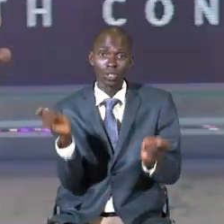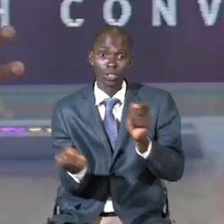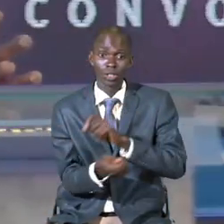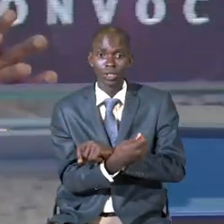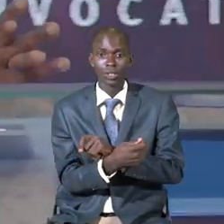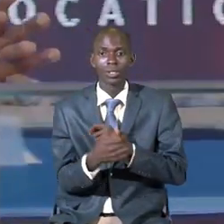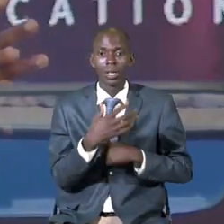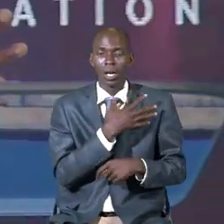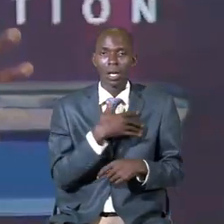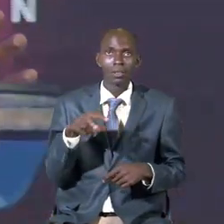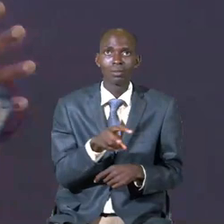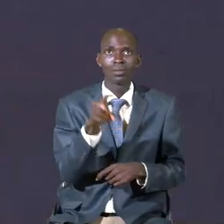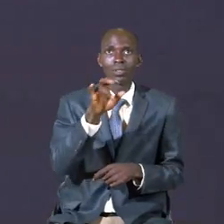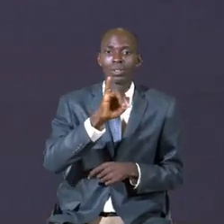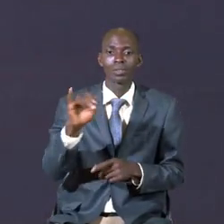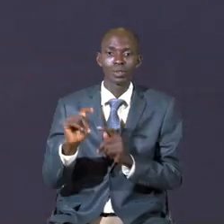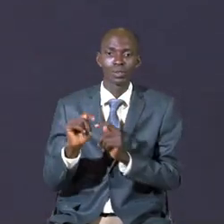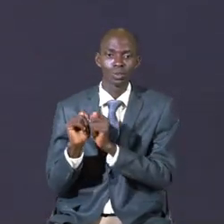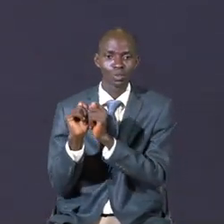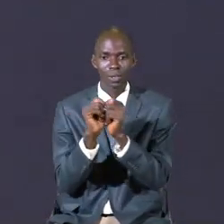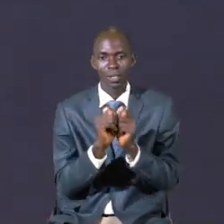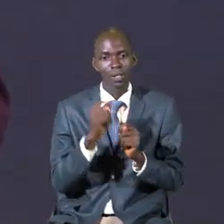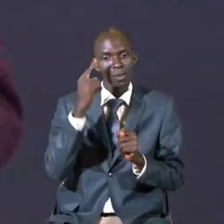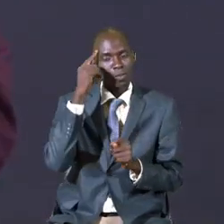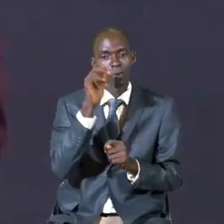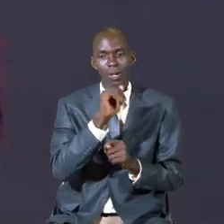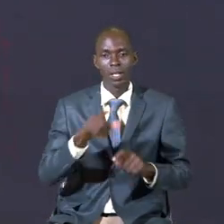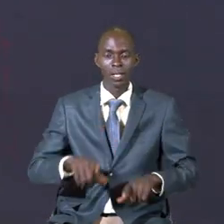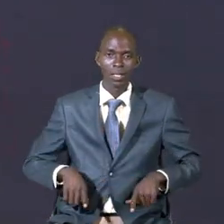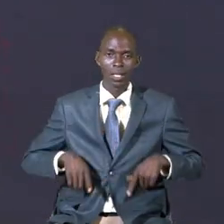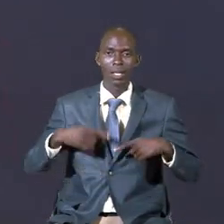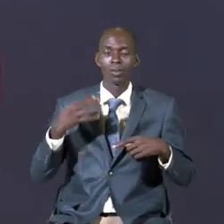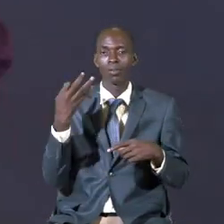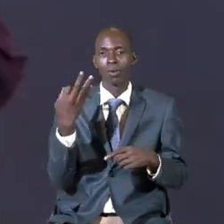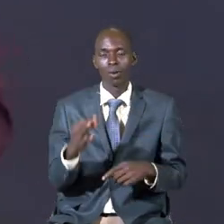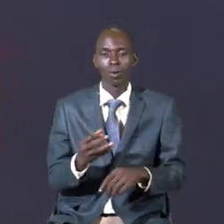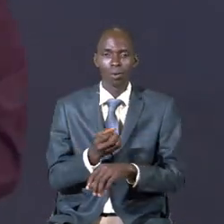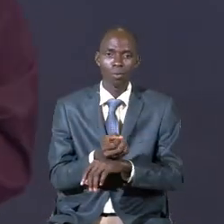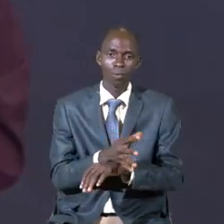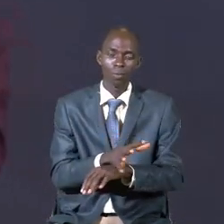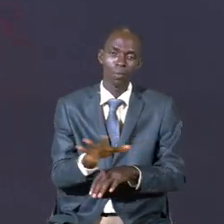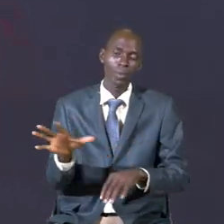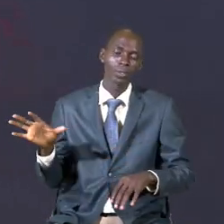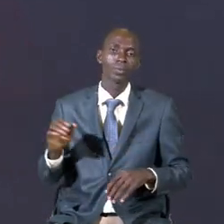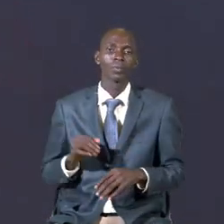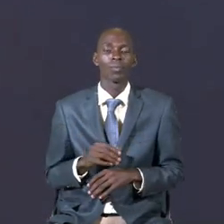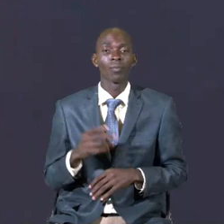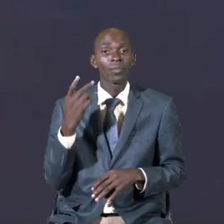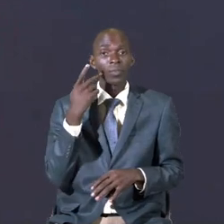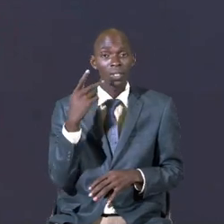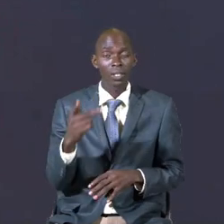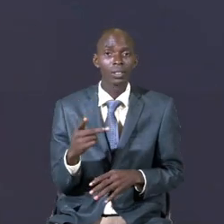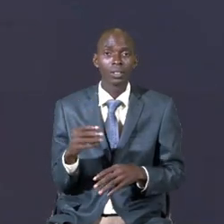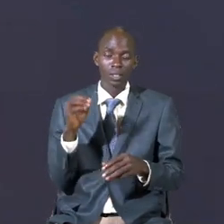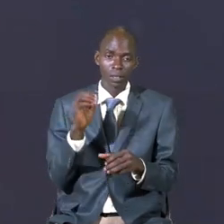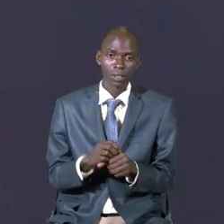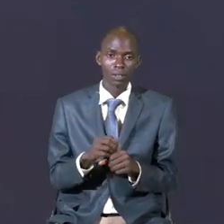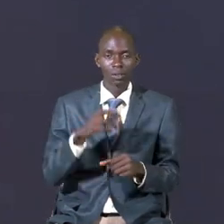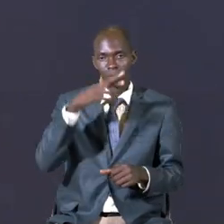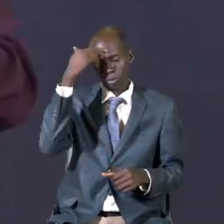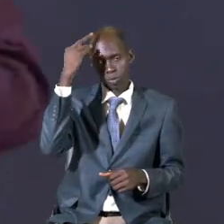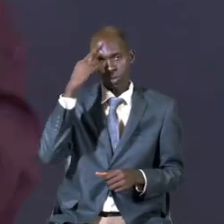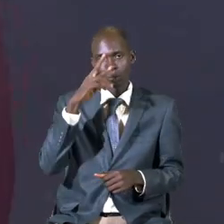together for a life of impact in romans chapter 12 verse 1